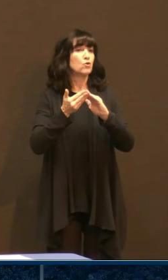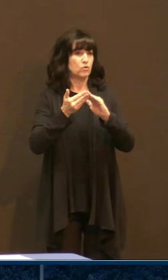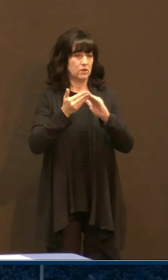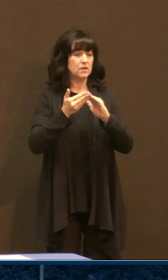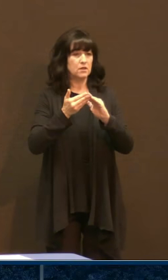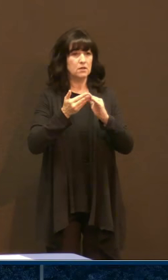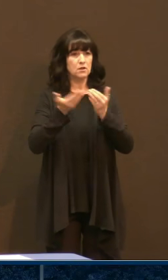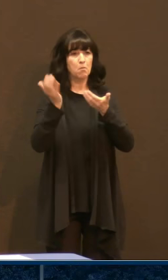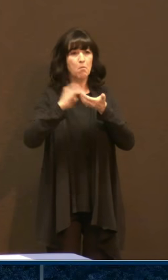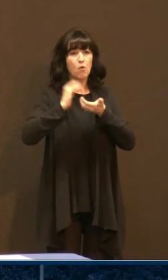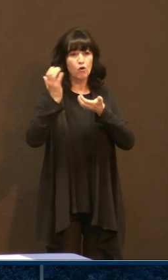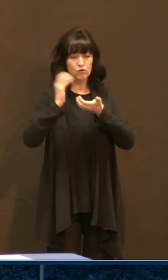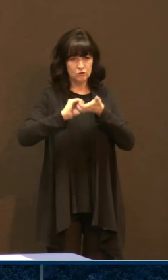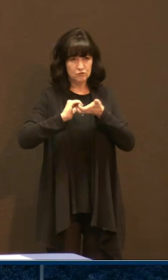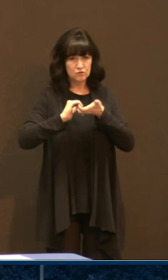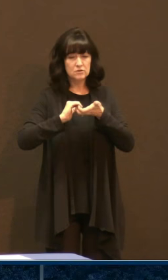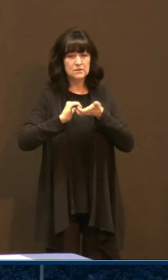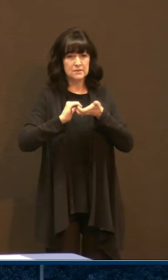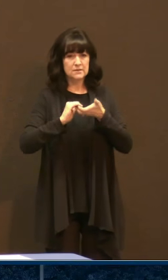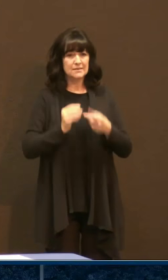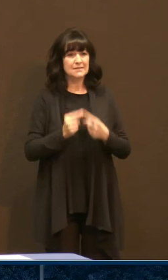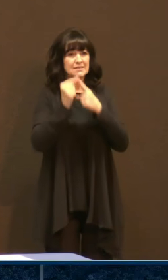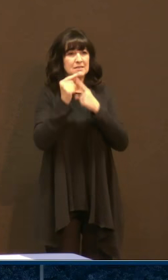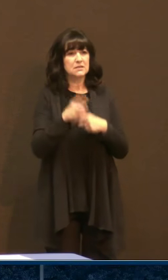particularly those with